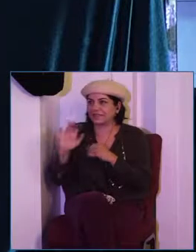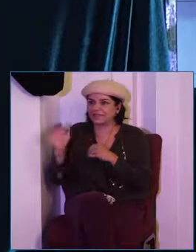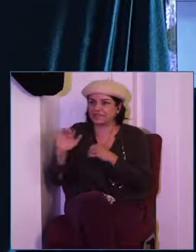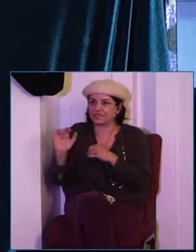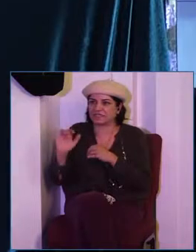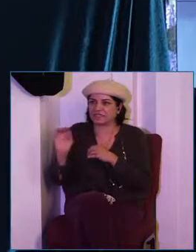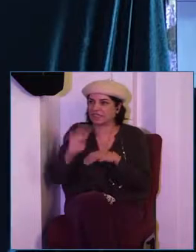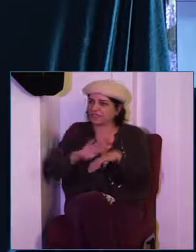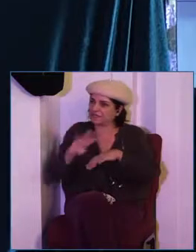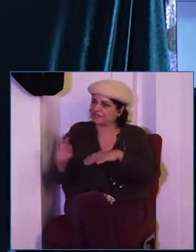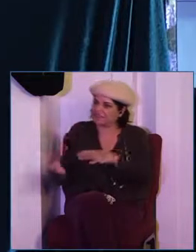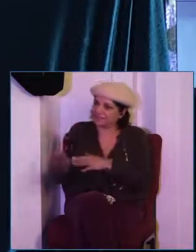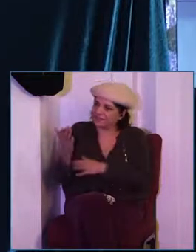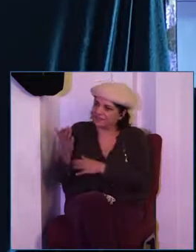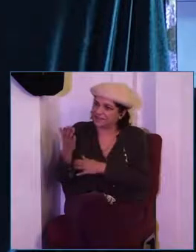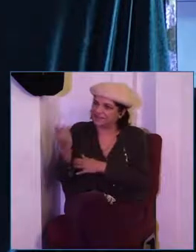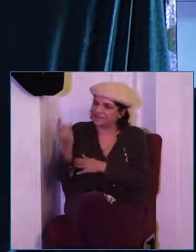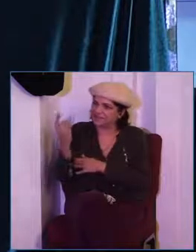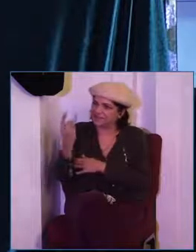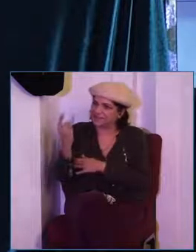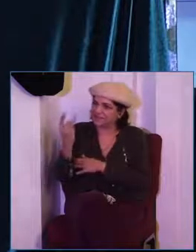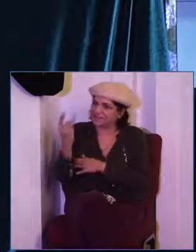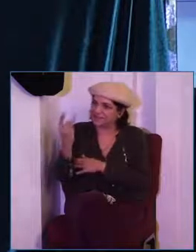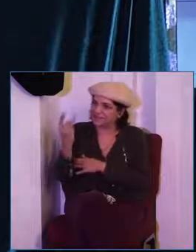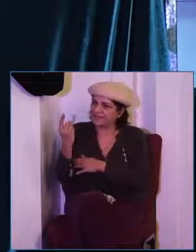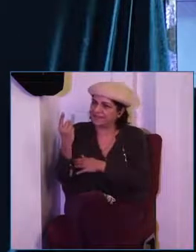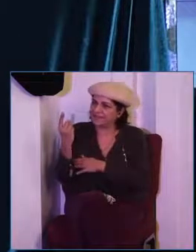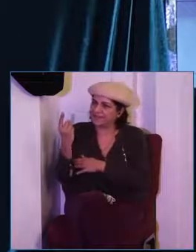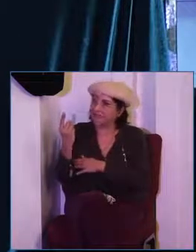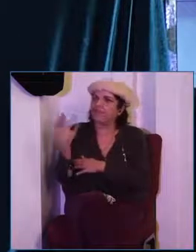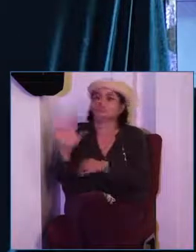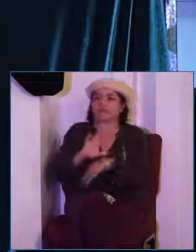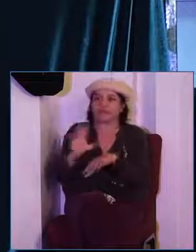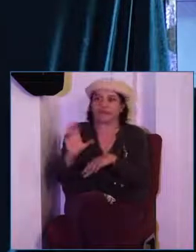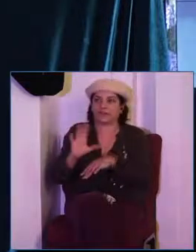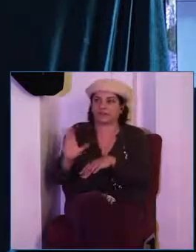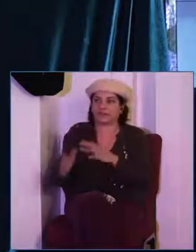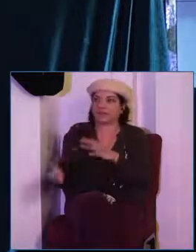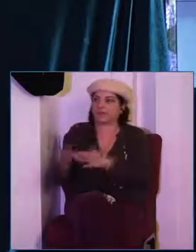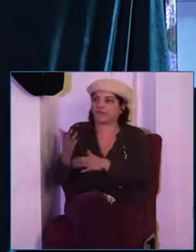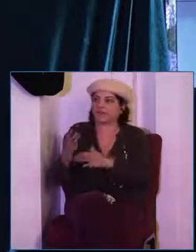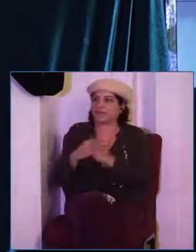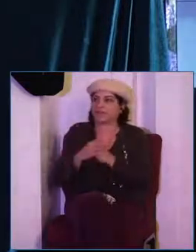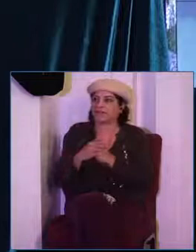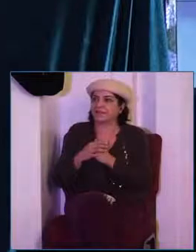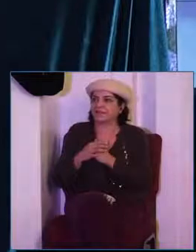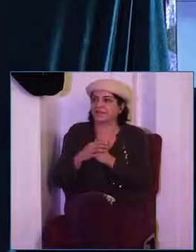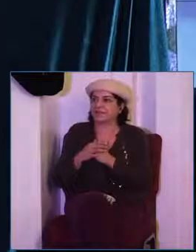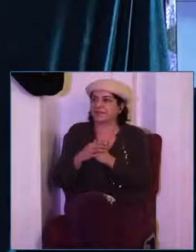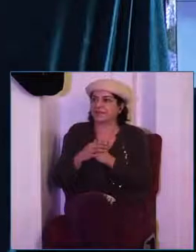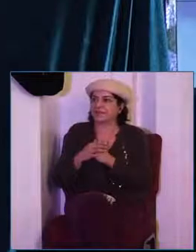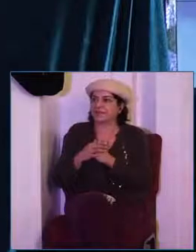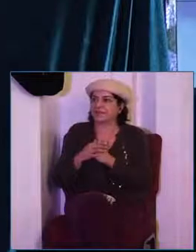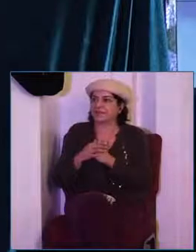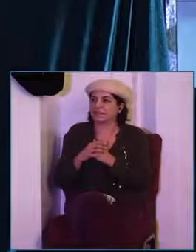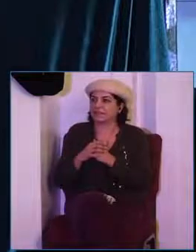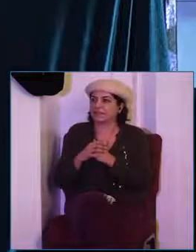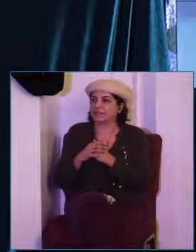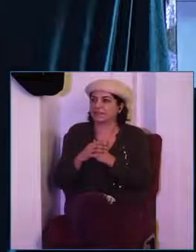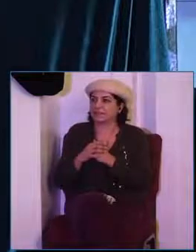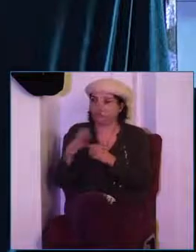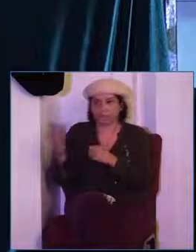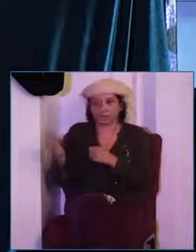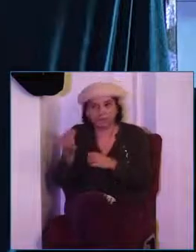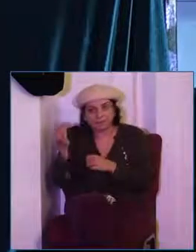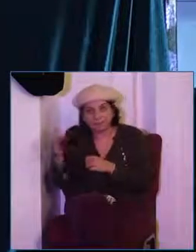in the morning there or something. But 5 o'clock in the morning, so he got up at 5 this morning before, and this is